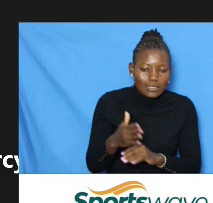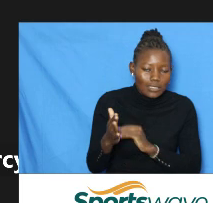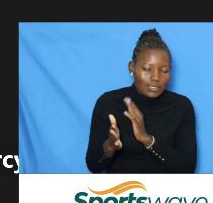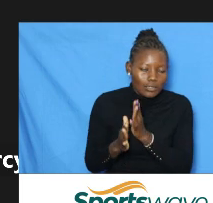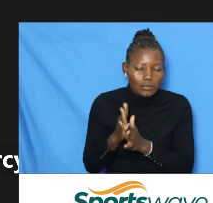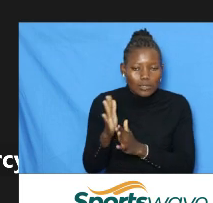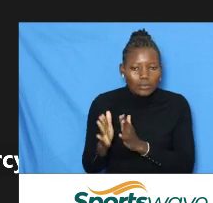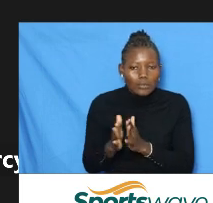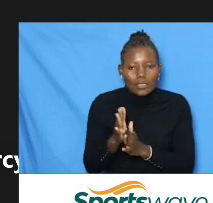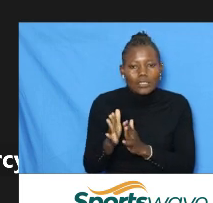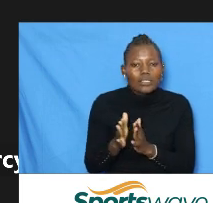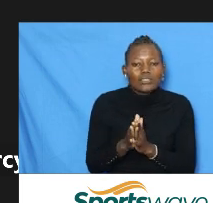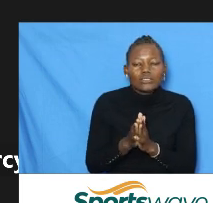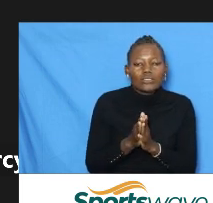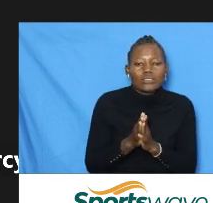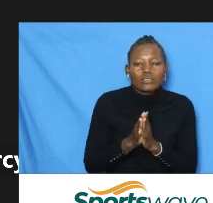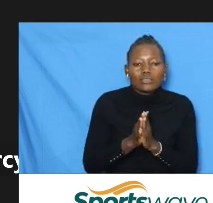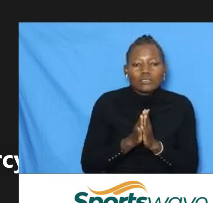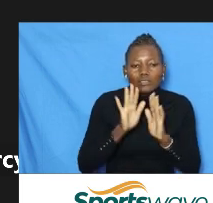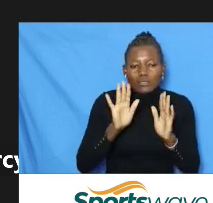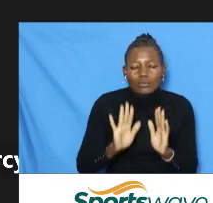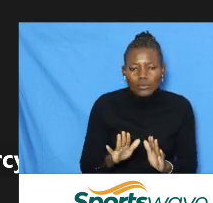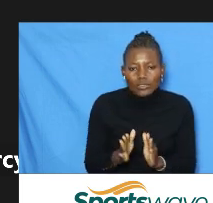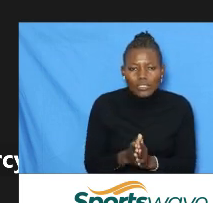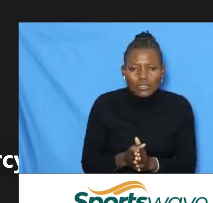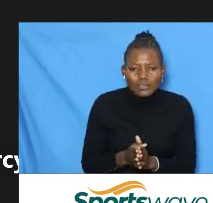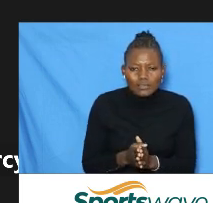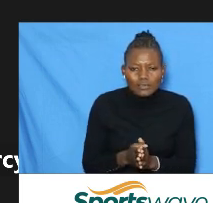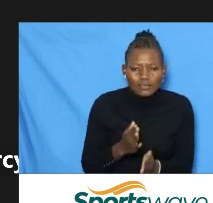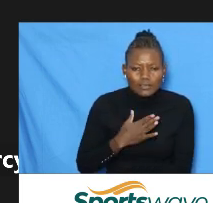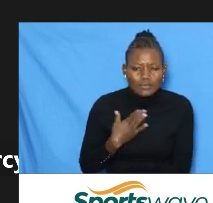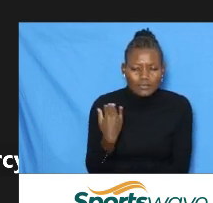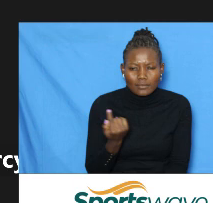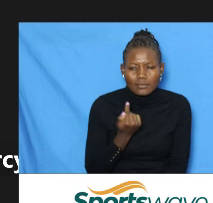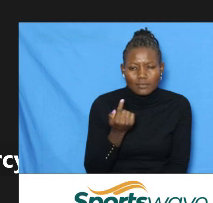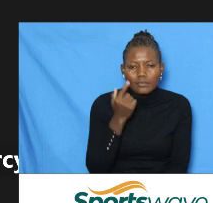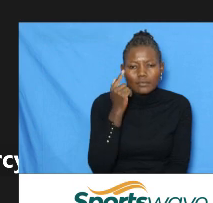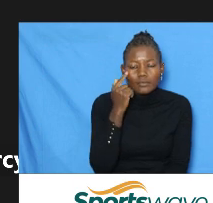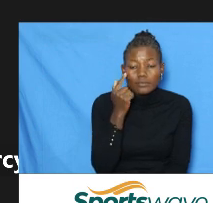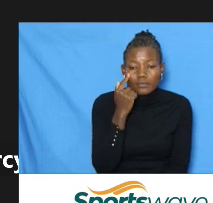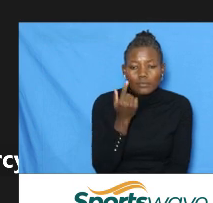prevention, SNC, and I only see the